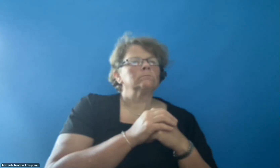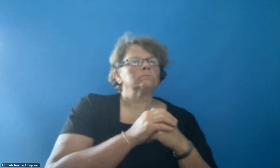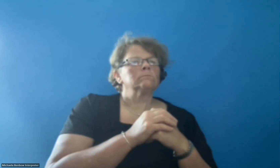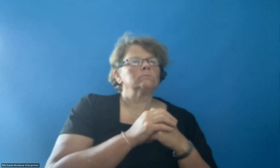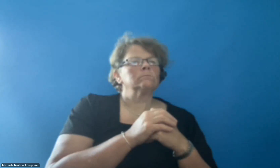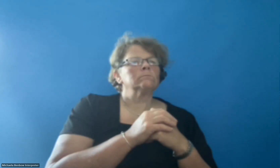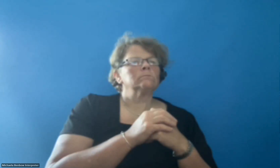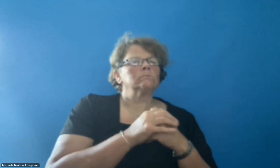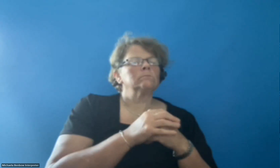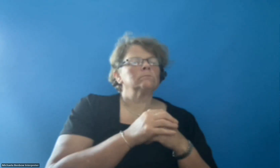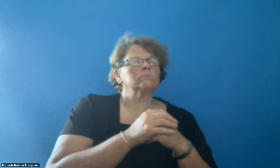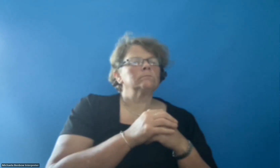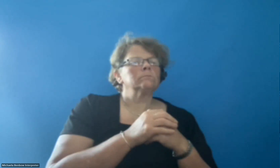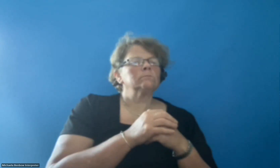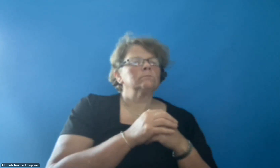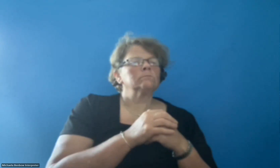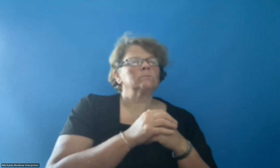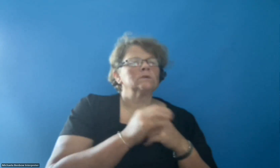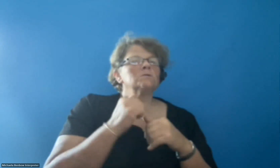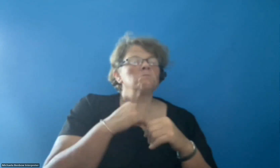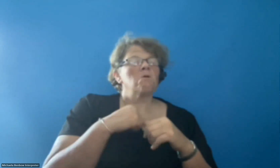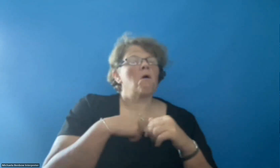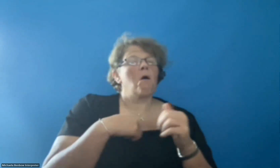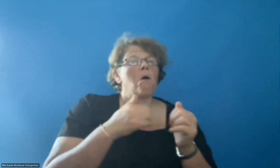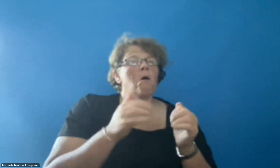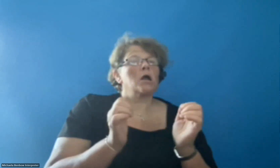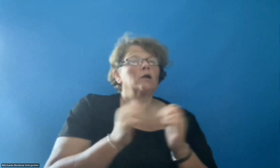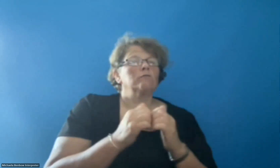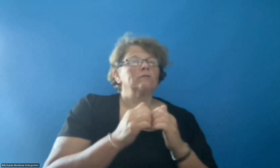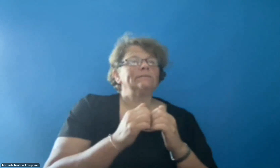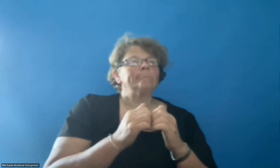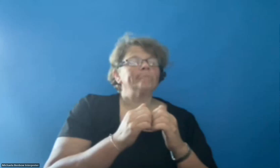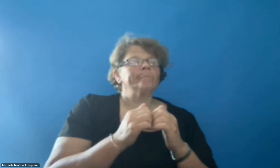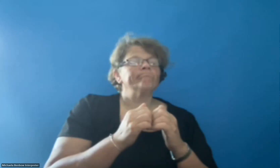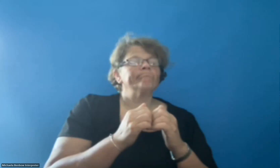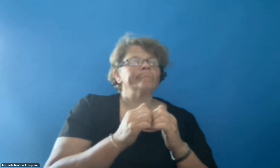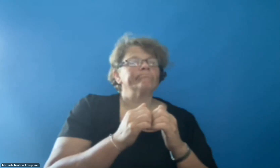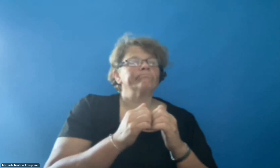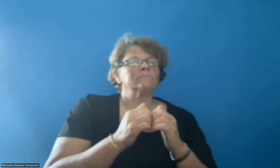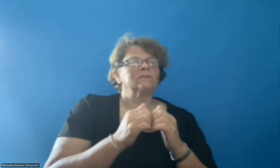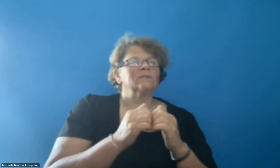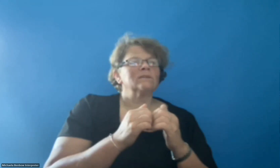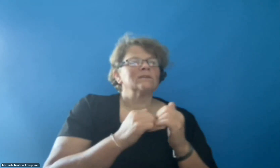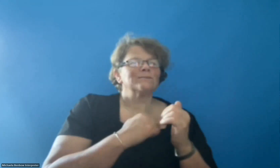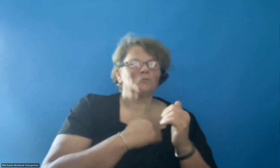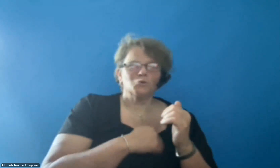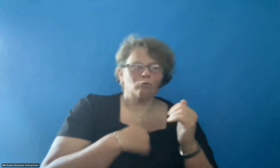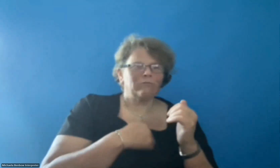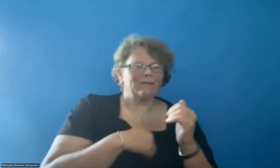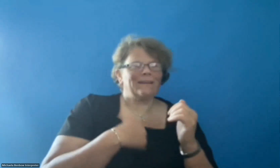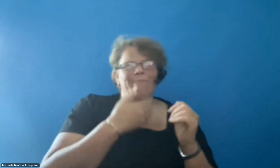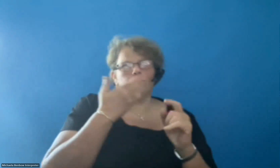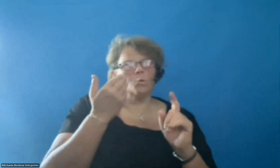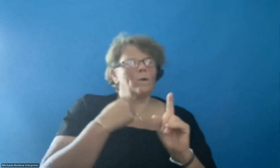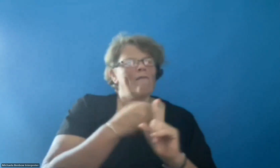Coming on that, I completely agree, Peter, and apologise for not emphasising that enough